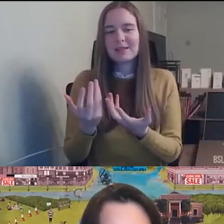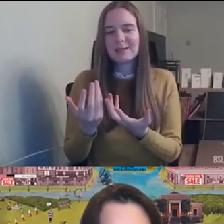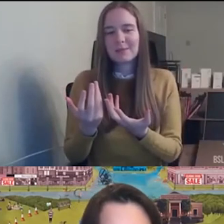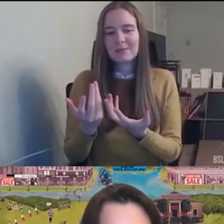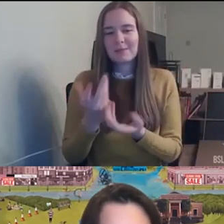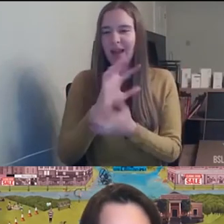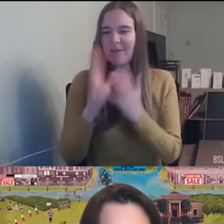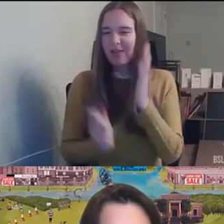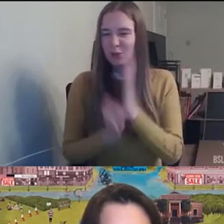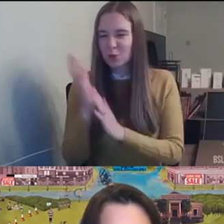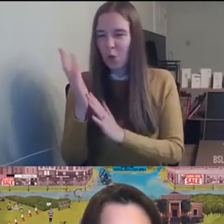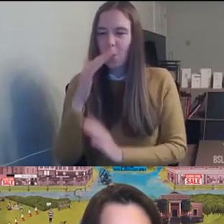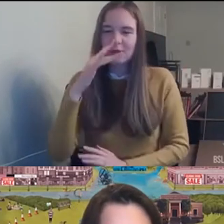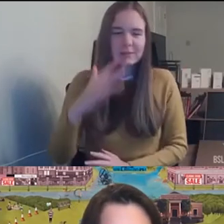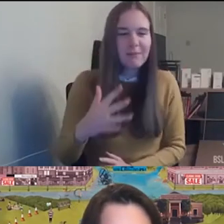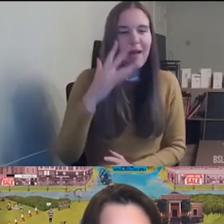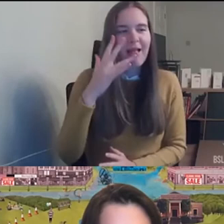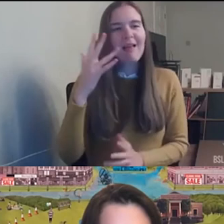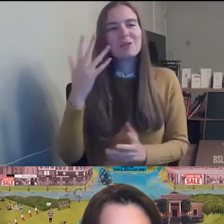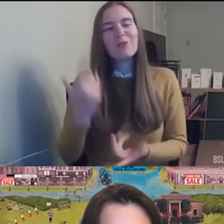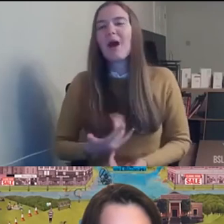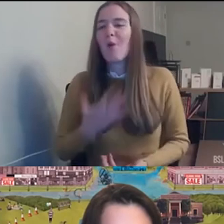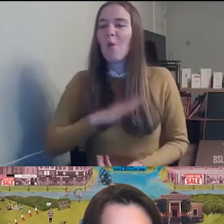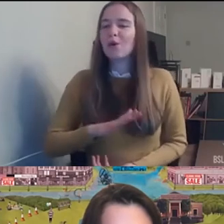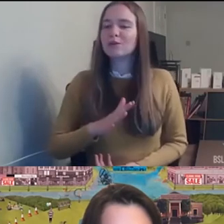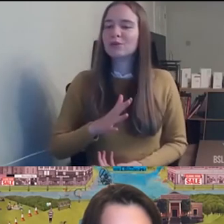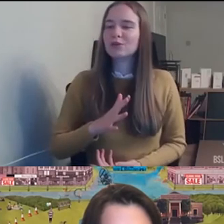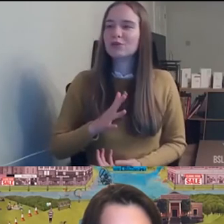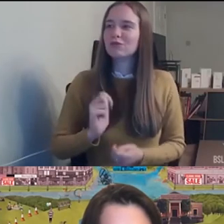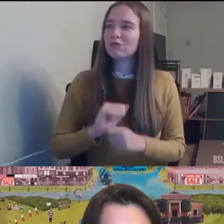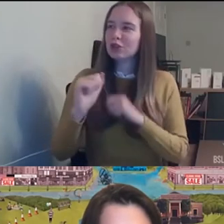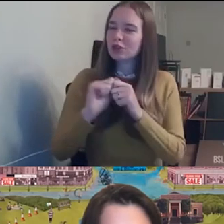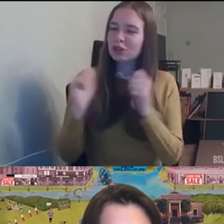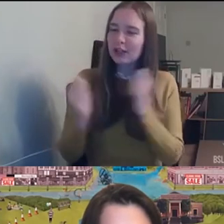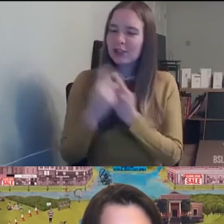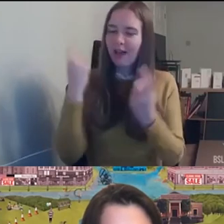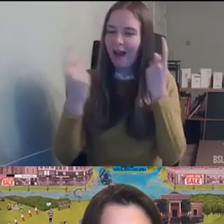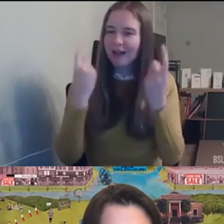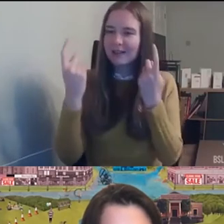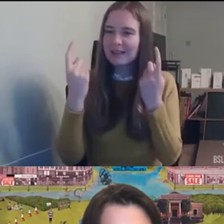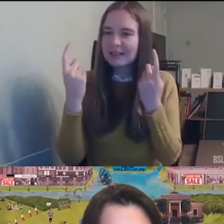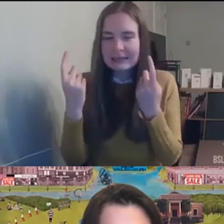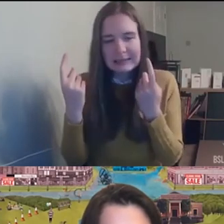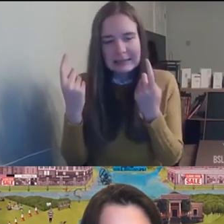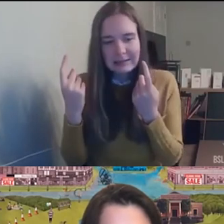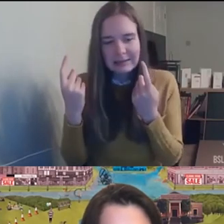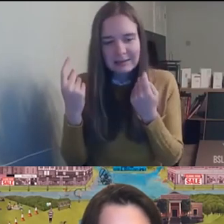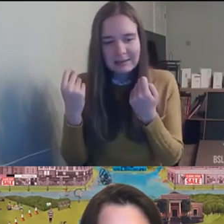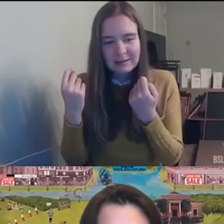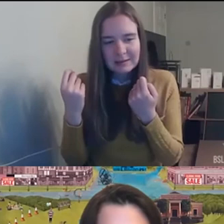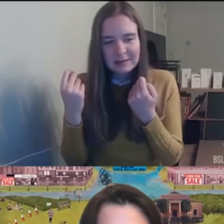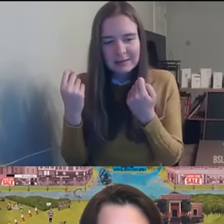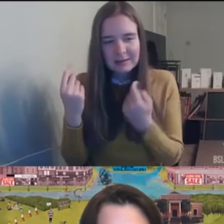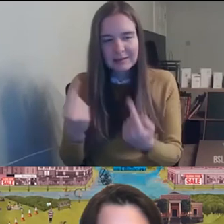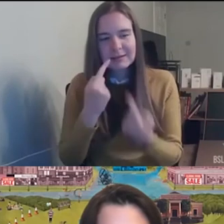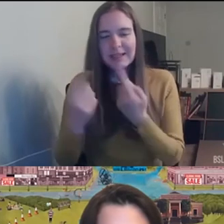smells and so I think we really wanted to undo this idea of the line data center, this pristine